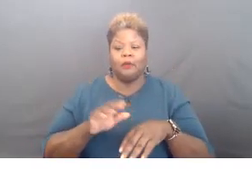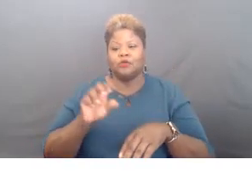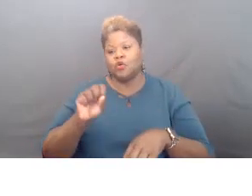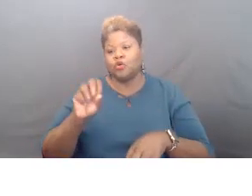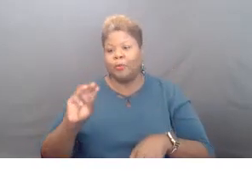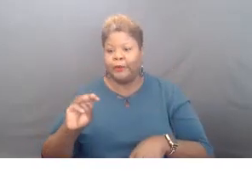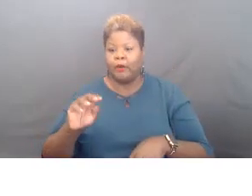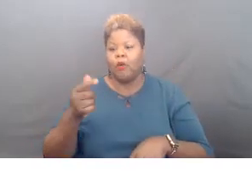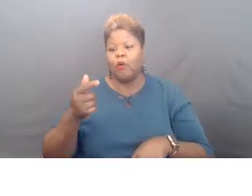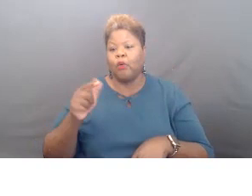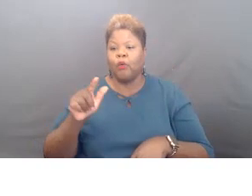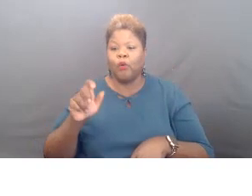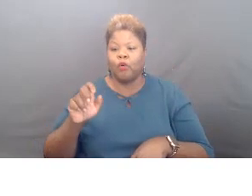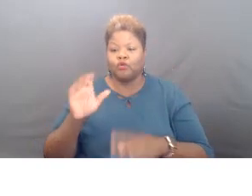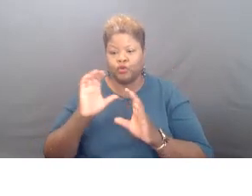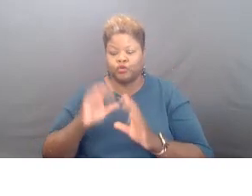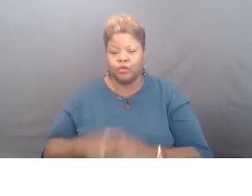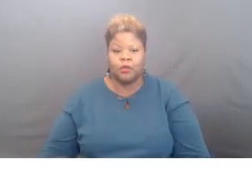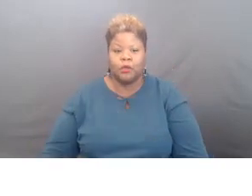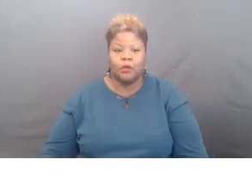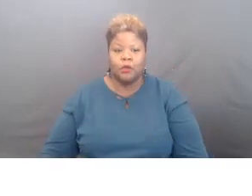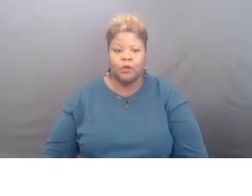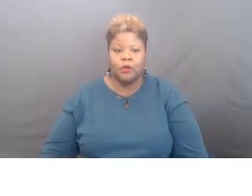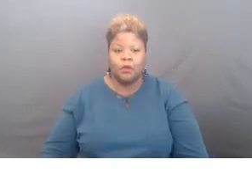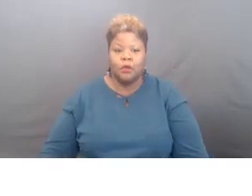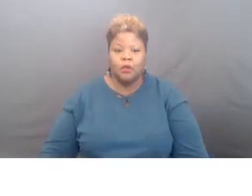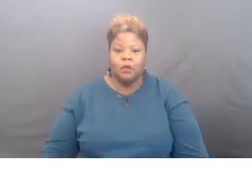search. Next slide, please.